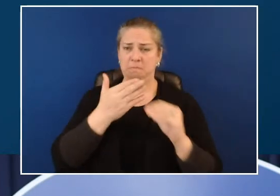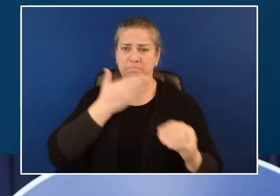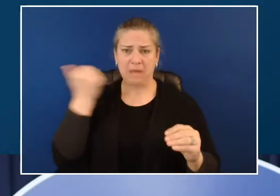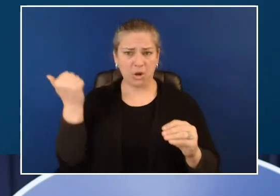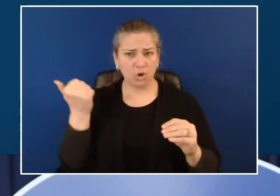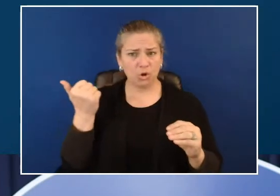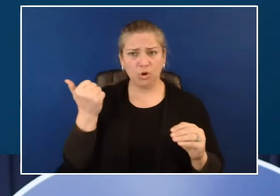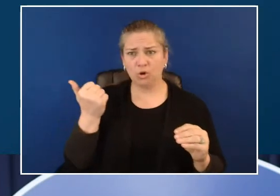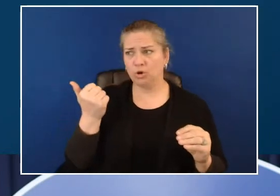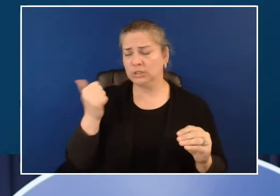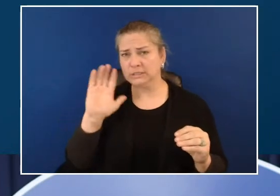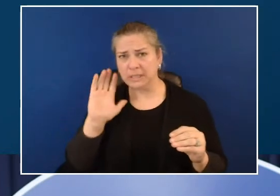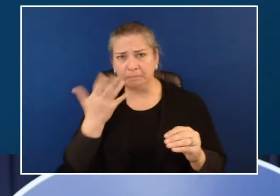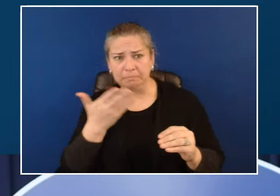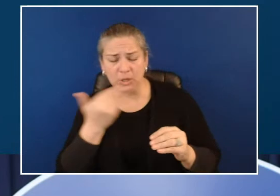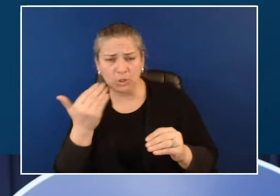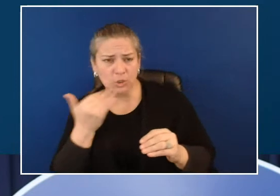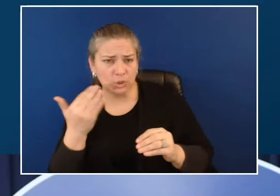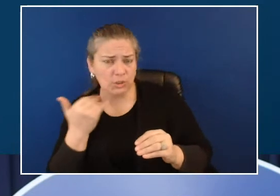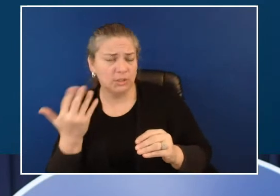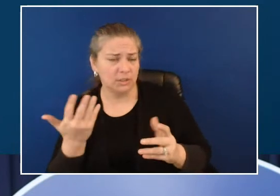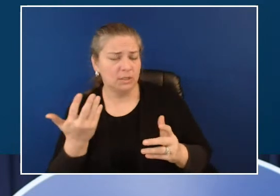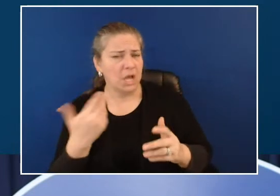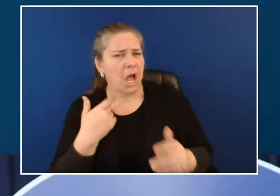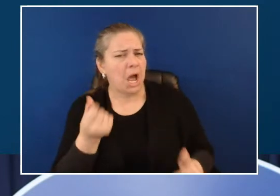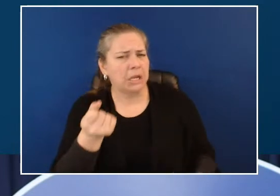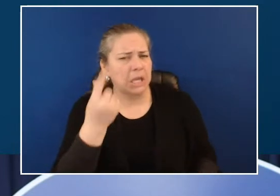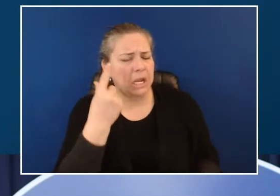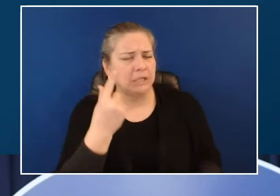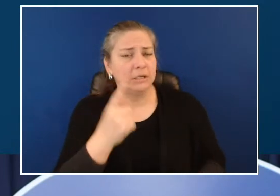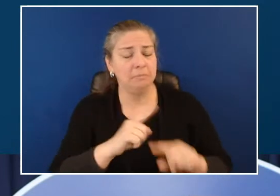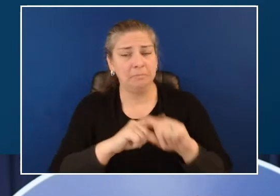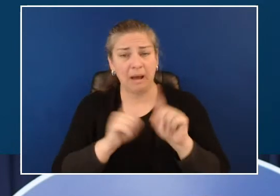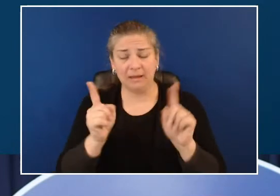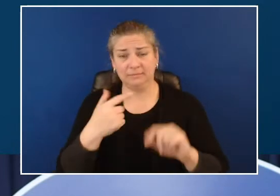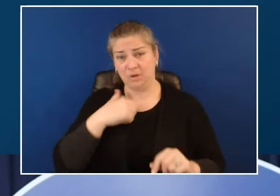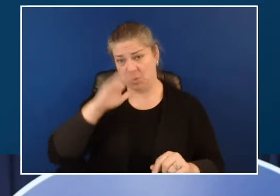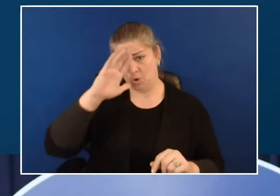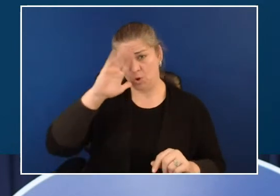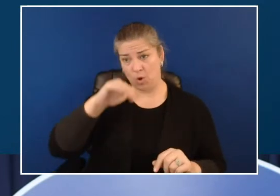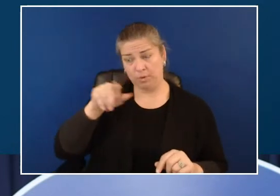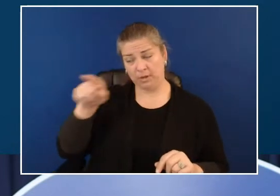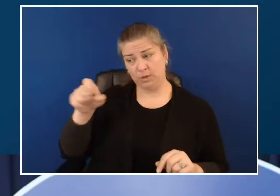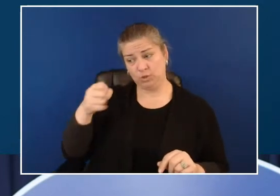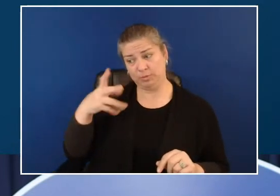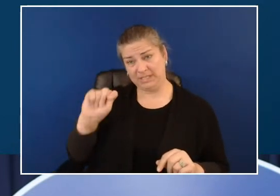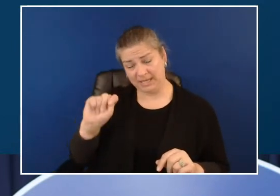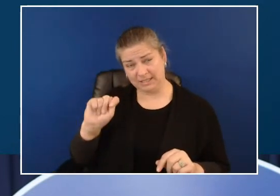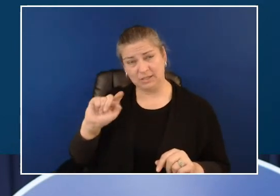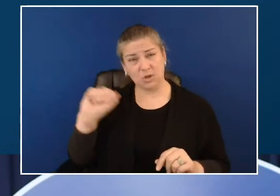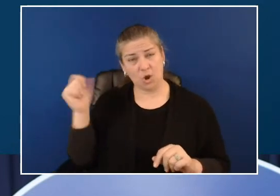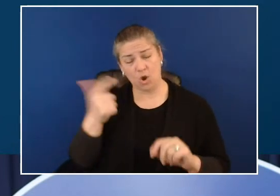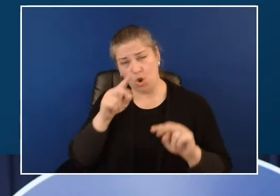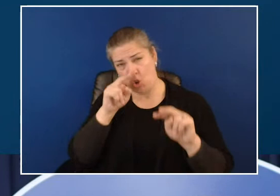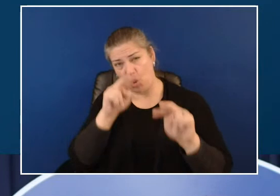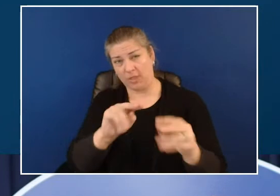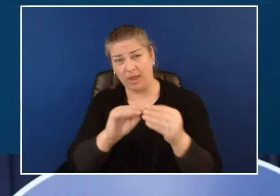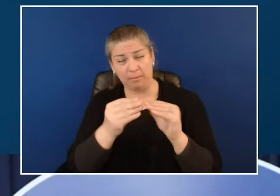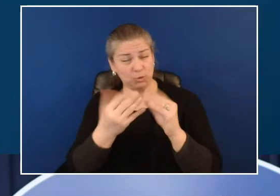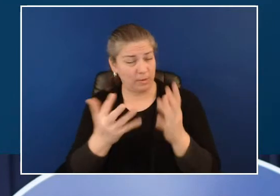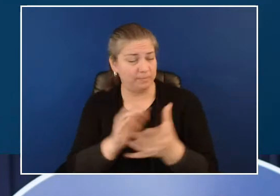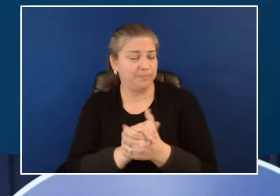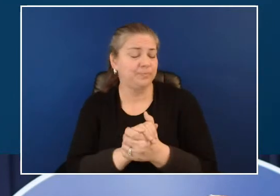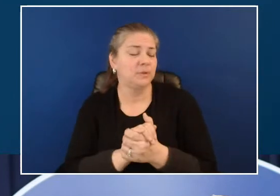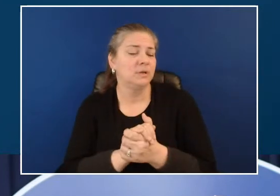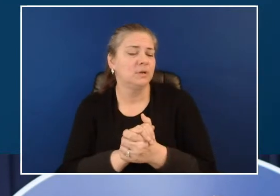I absolutely get it. Two things I hope that superintendents and others will look at. Number one is we're